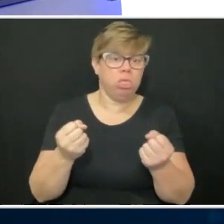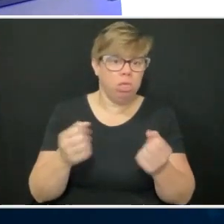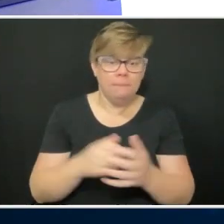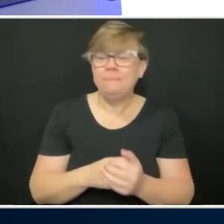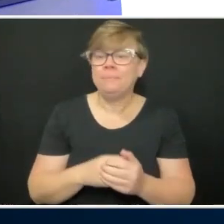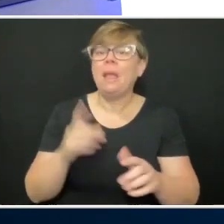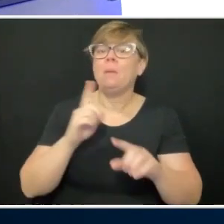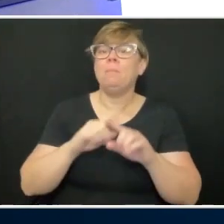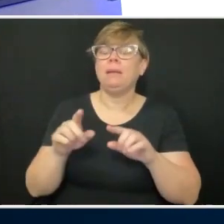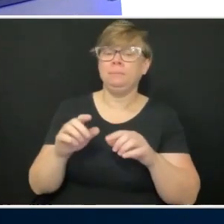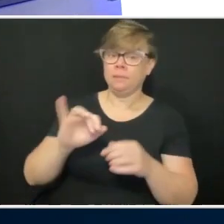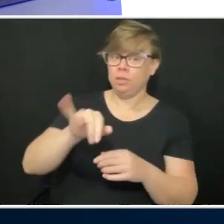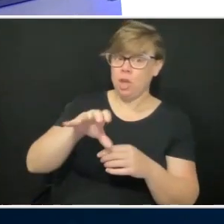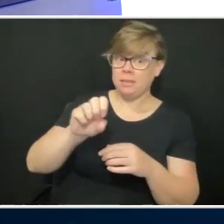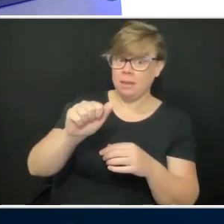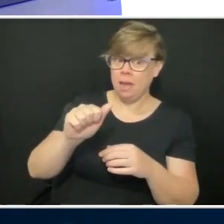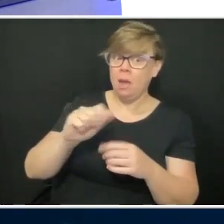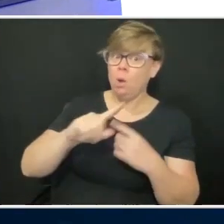a change in Brendon?